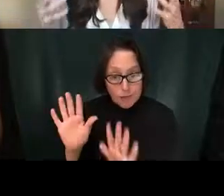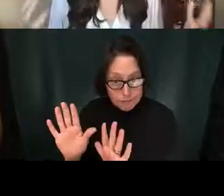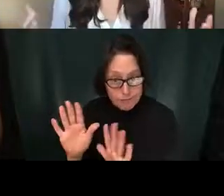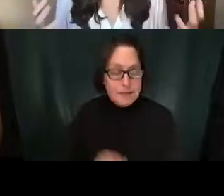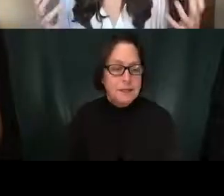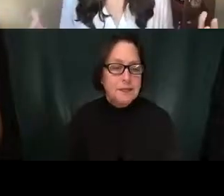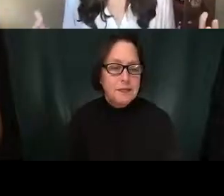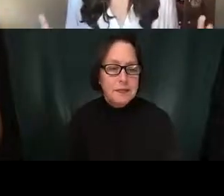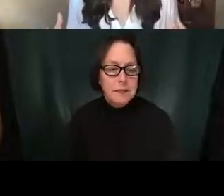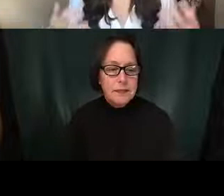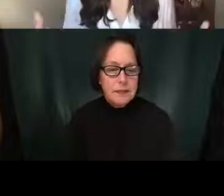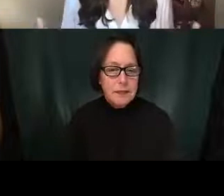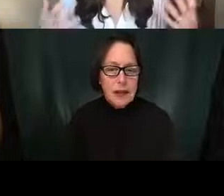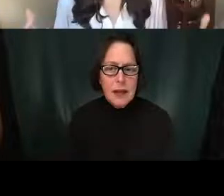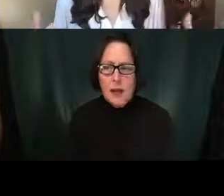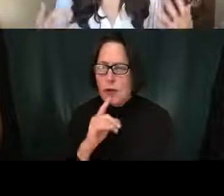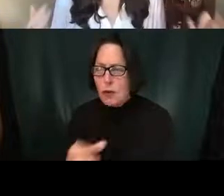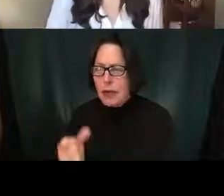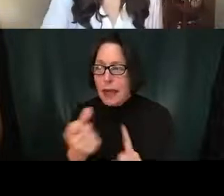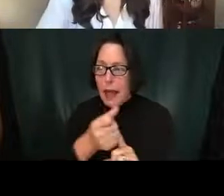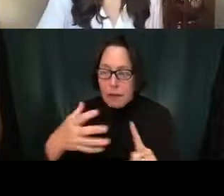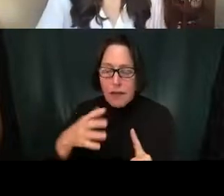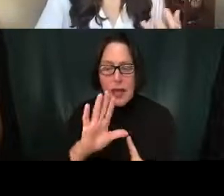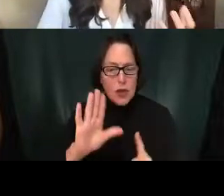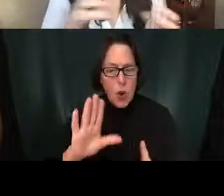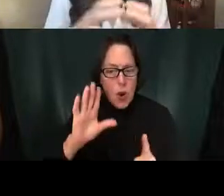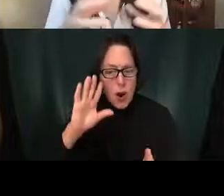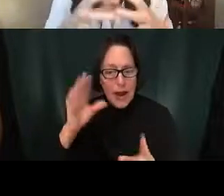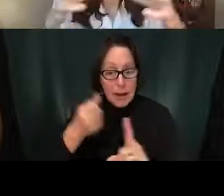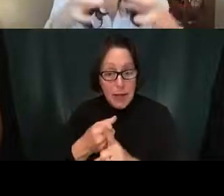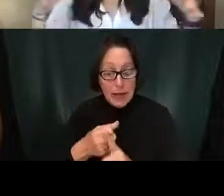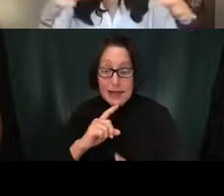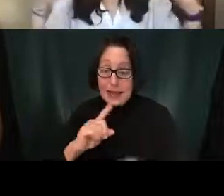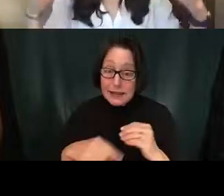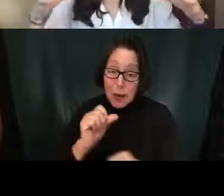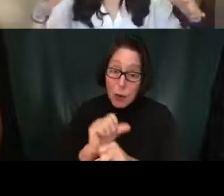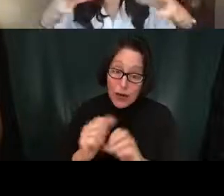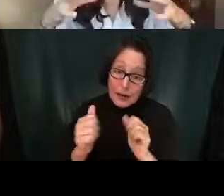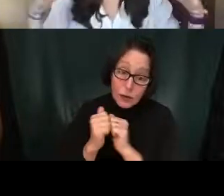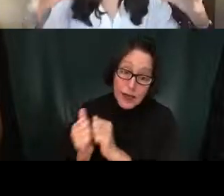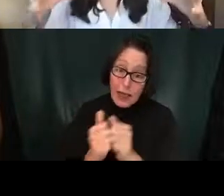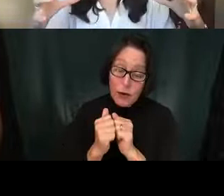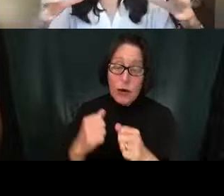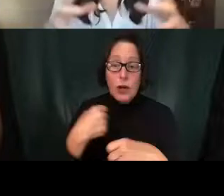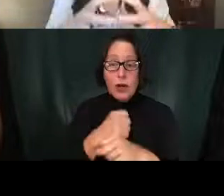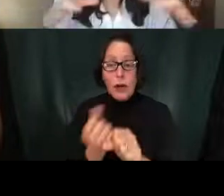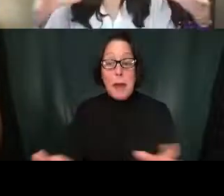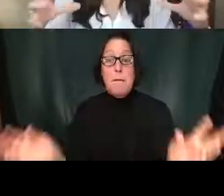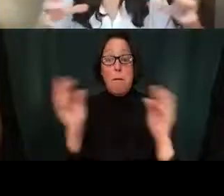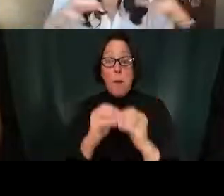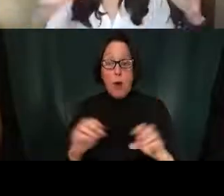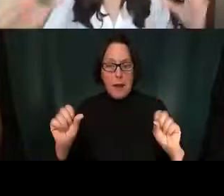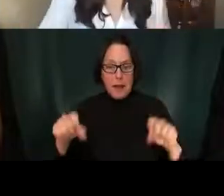Amplifying your impact in this world as a leader, as a coach, as a human being is about working together to create more capability,